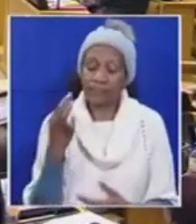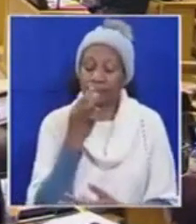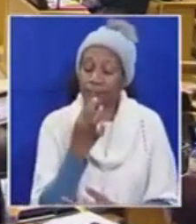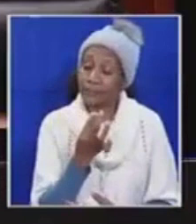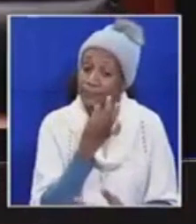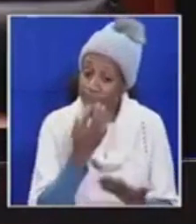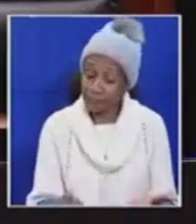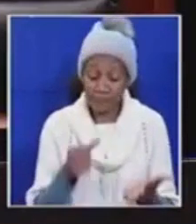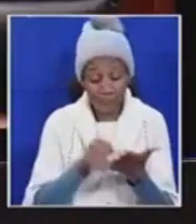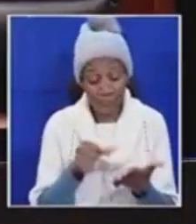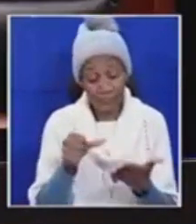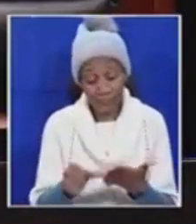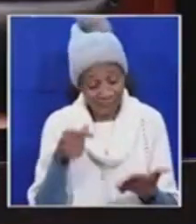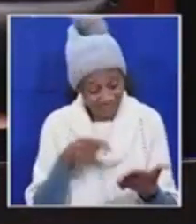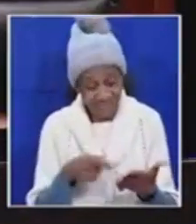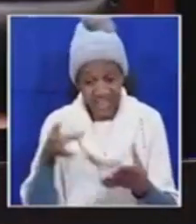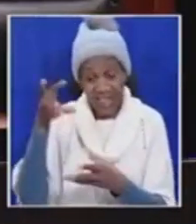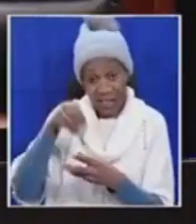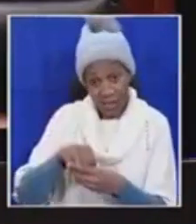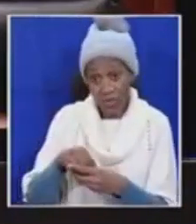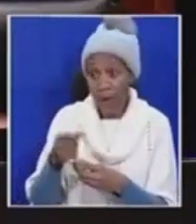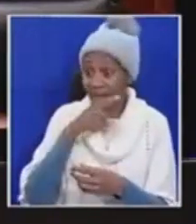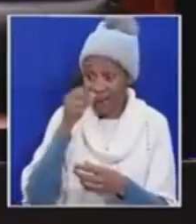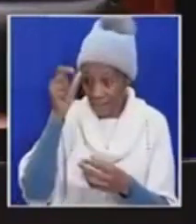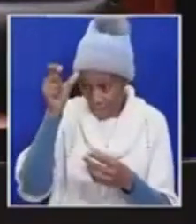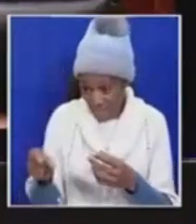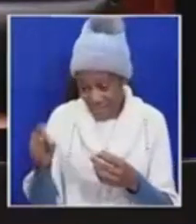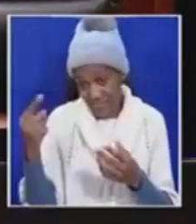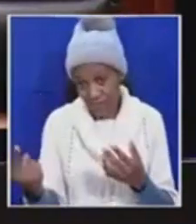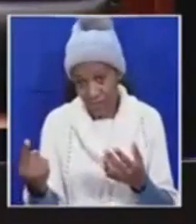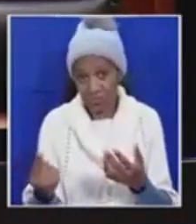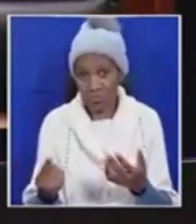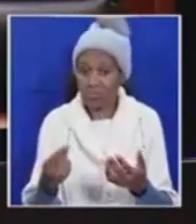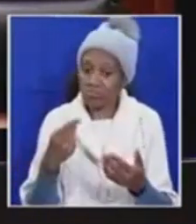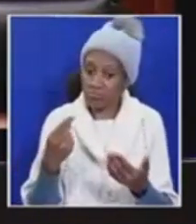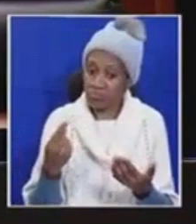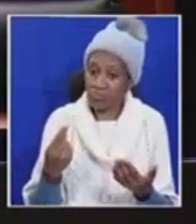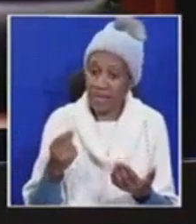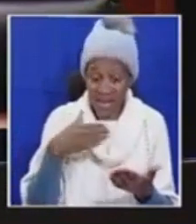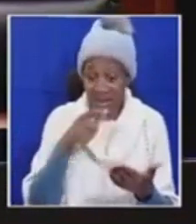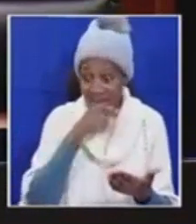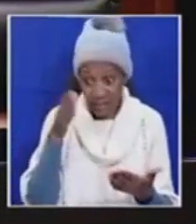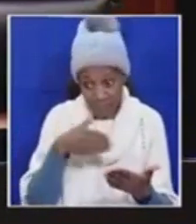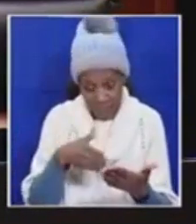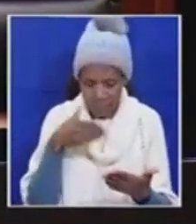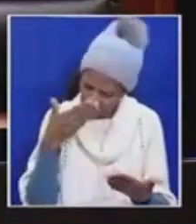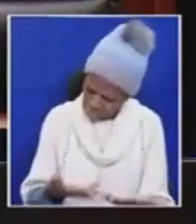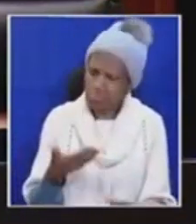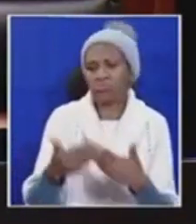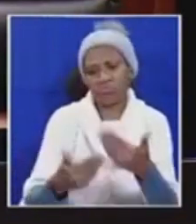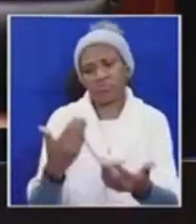as long as the letter does not refer to any individual, you can conclude. Oh, all right. All